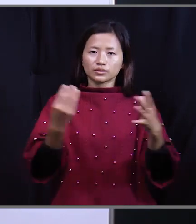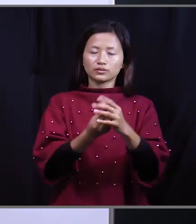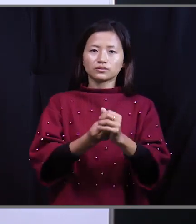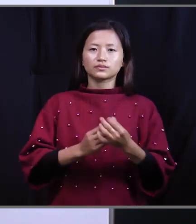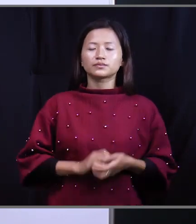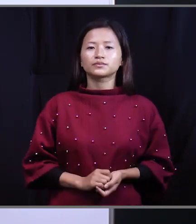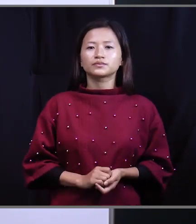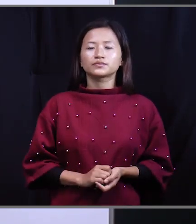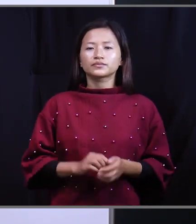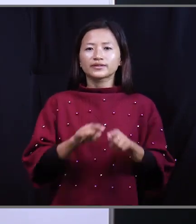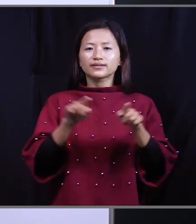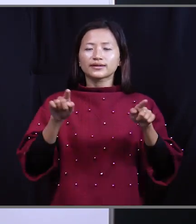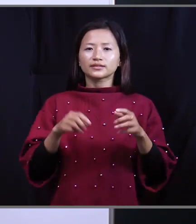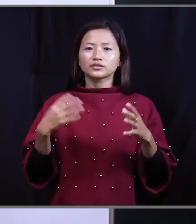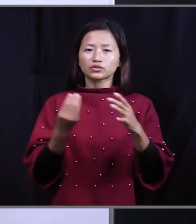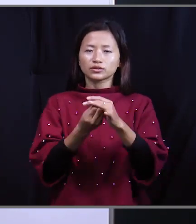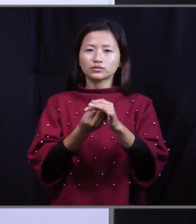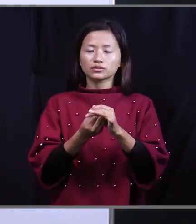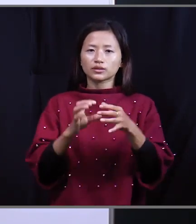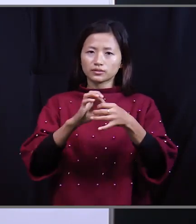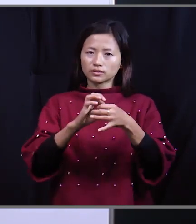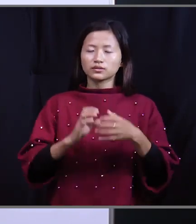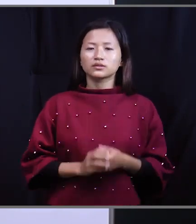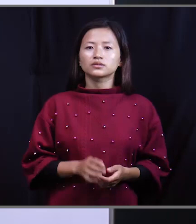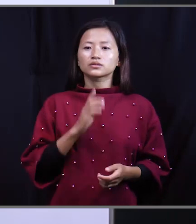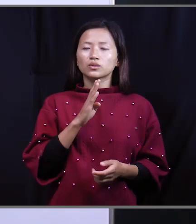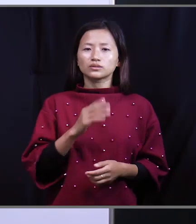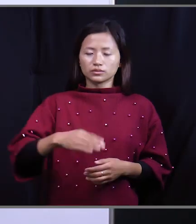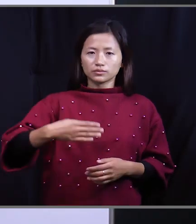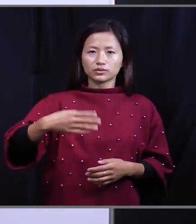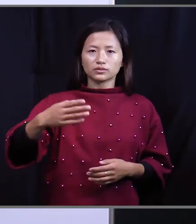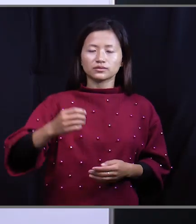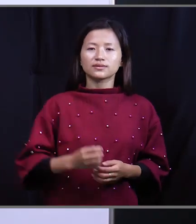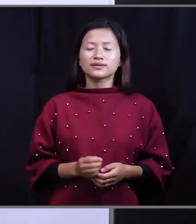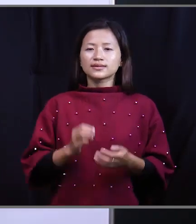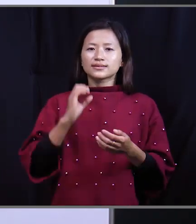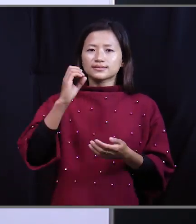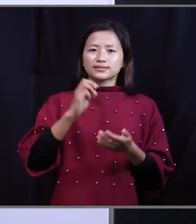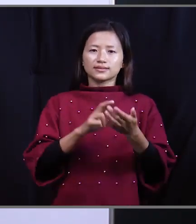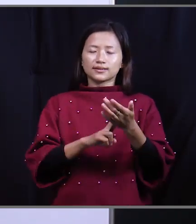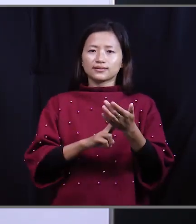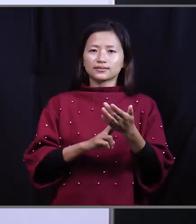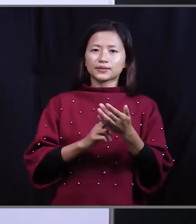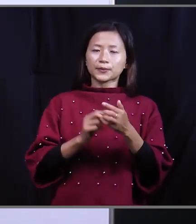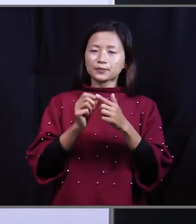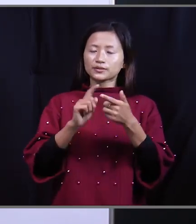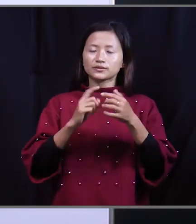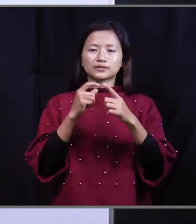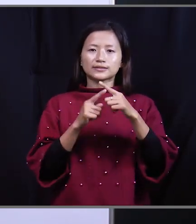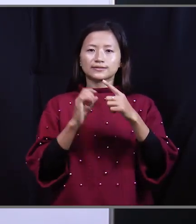this aligning and joining together is by the process of synapses. That means they synapse together, remember